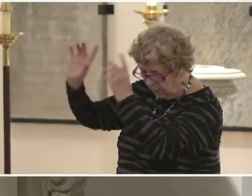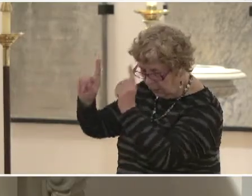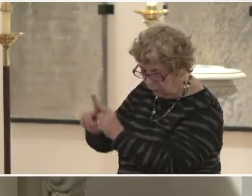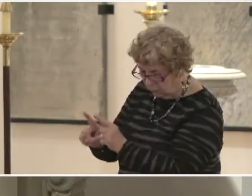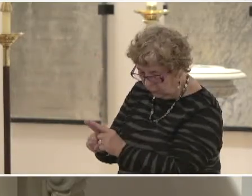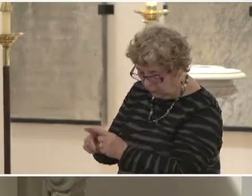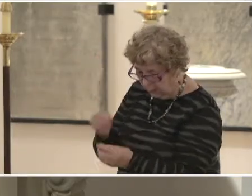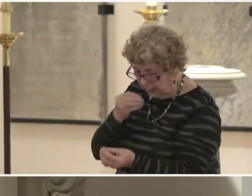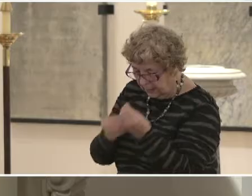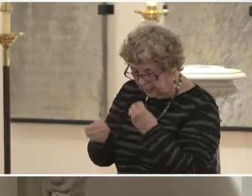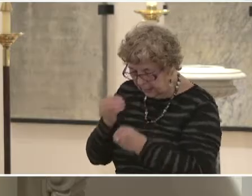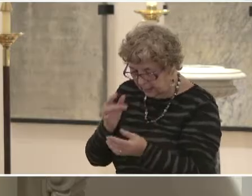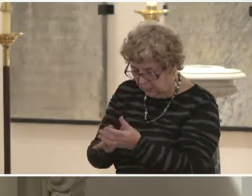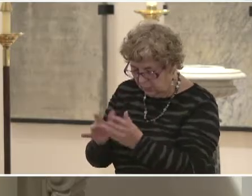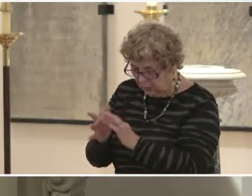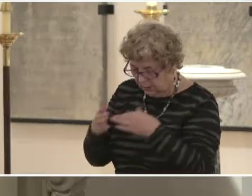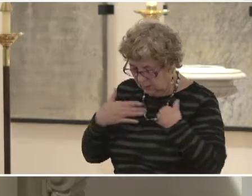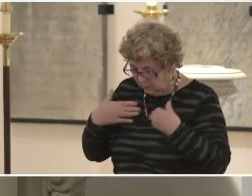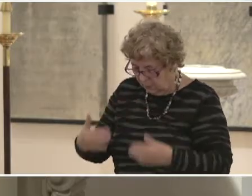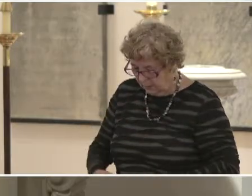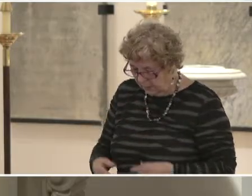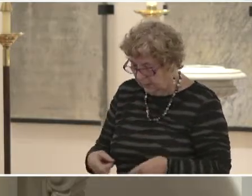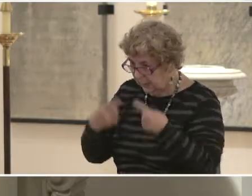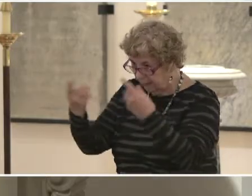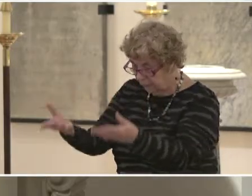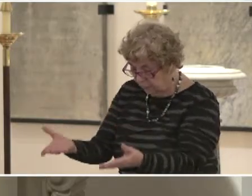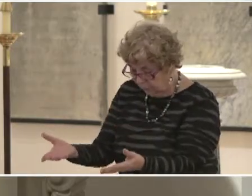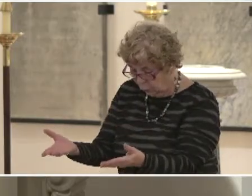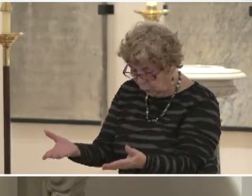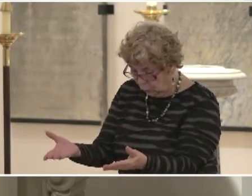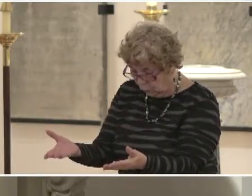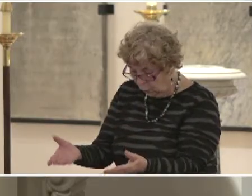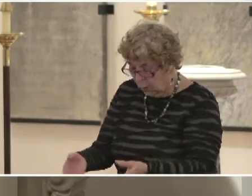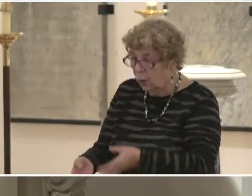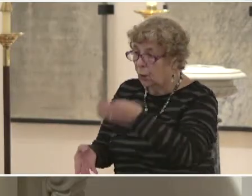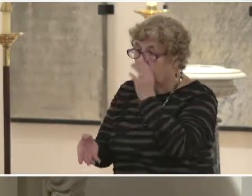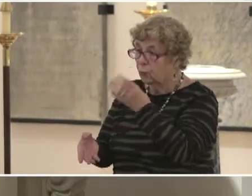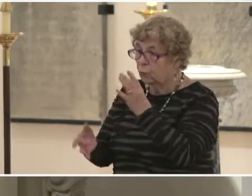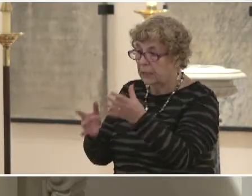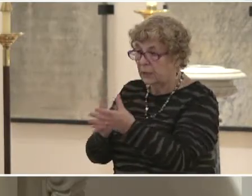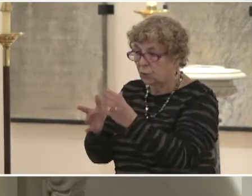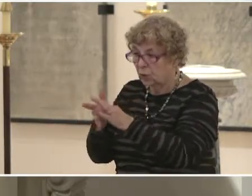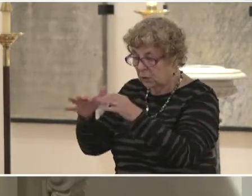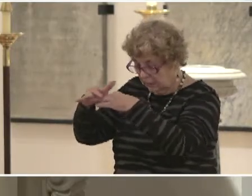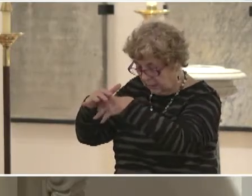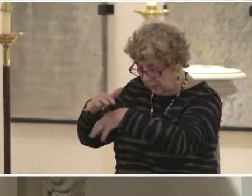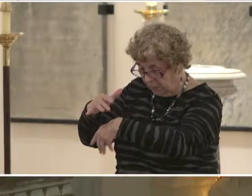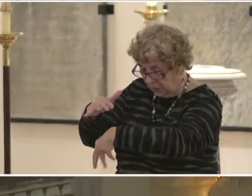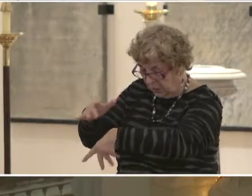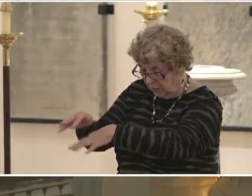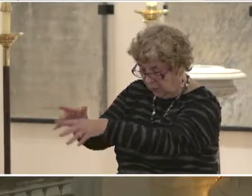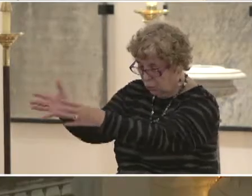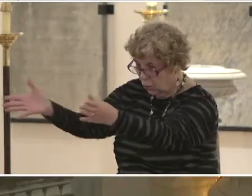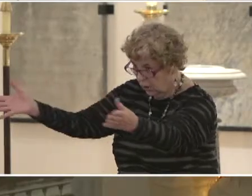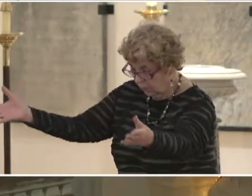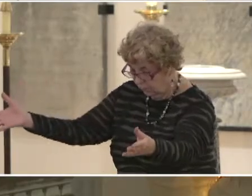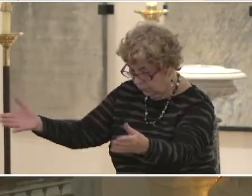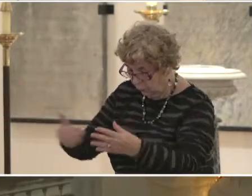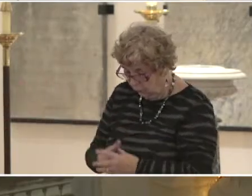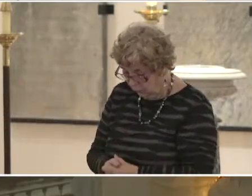So remember your baptism. Listen to God's word. Eat Jesus' body given for